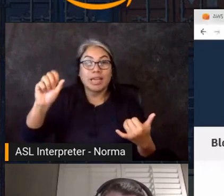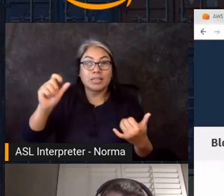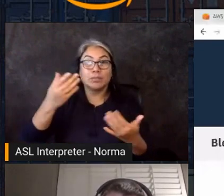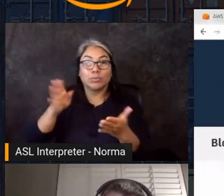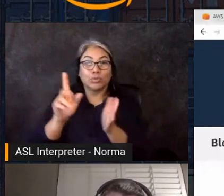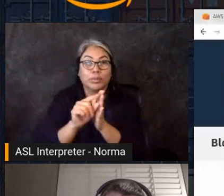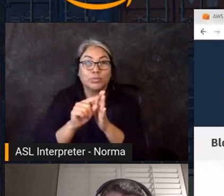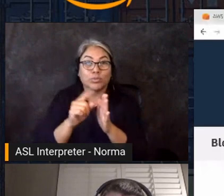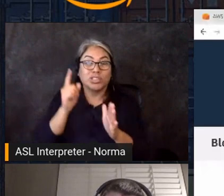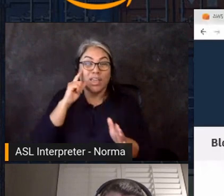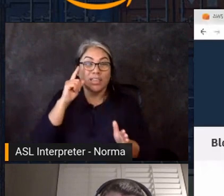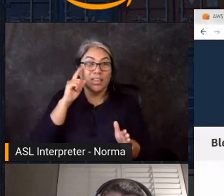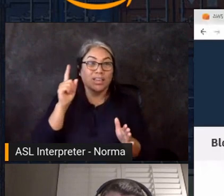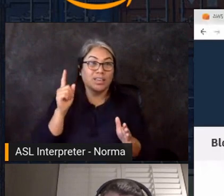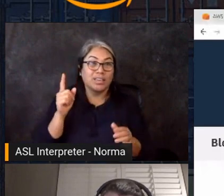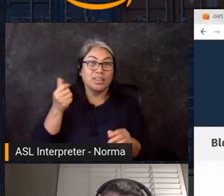is